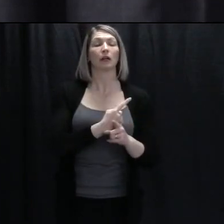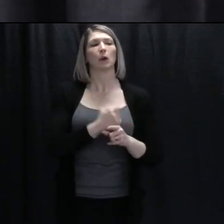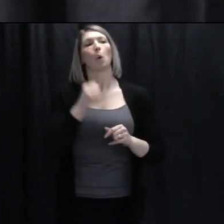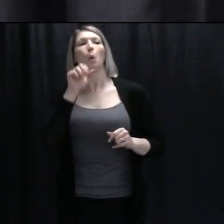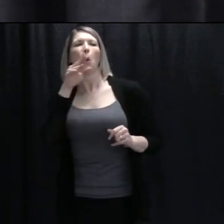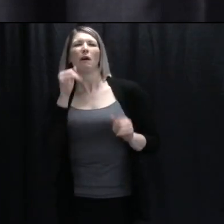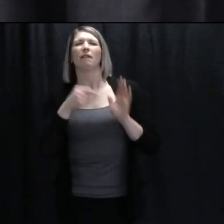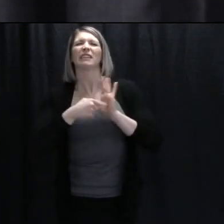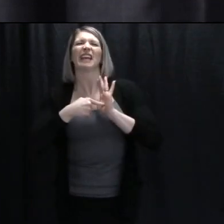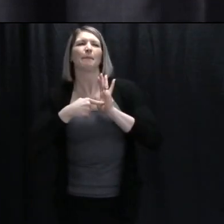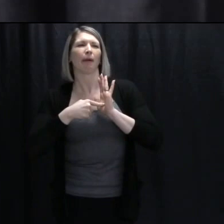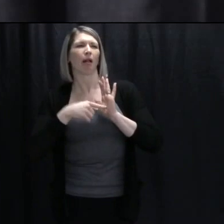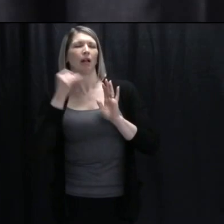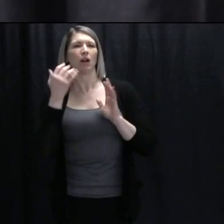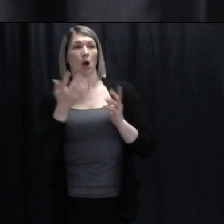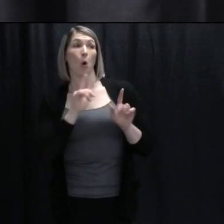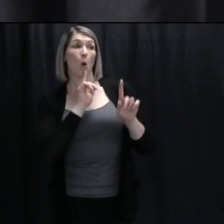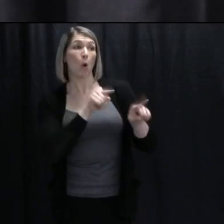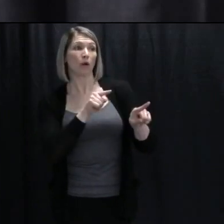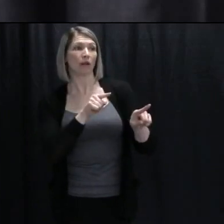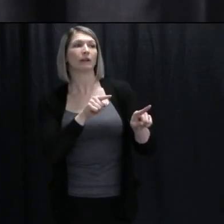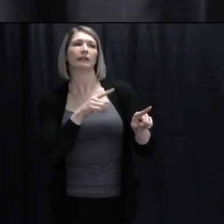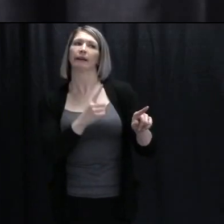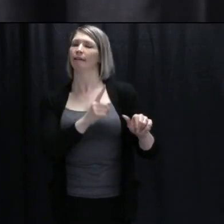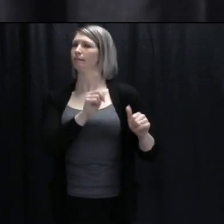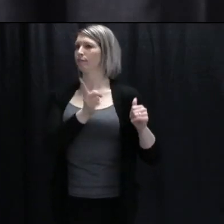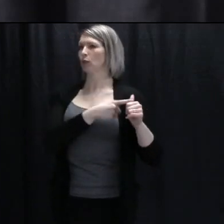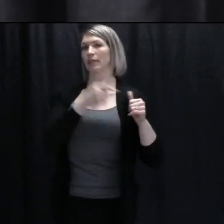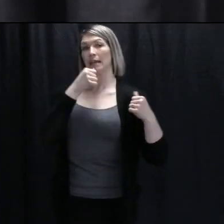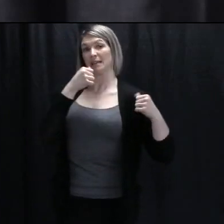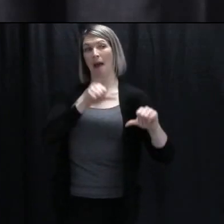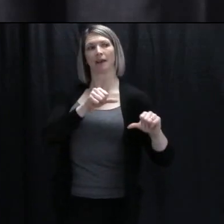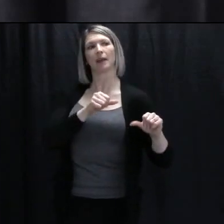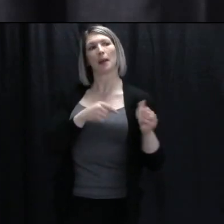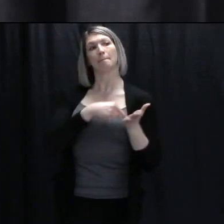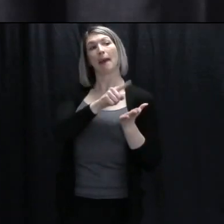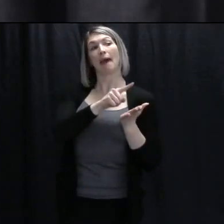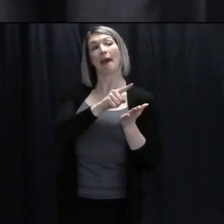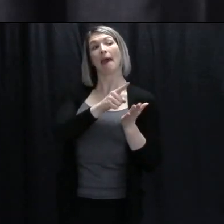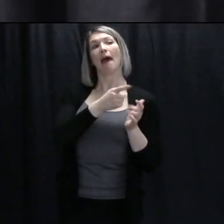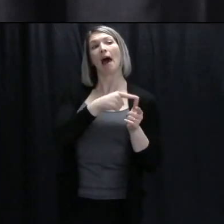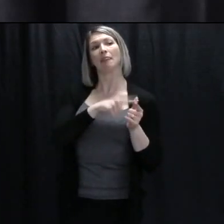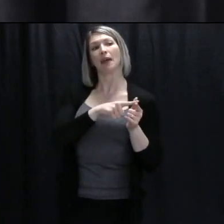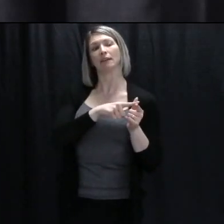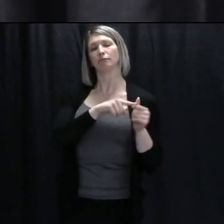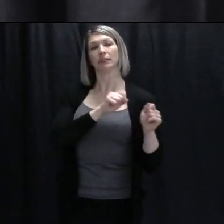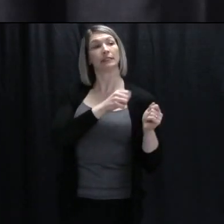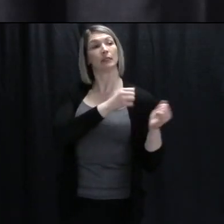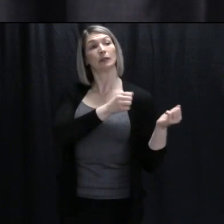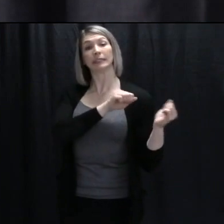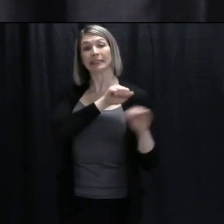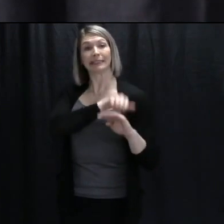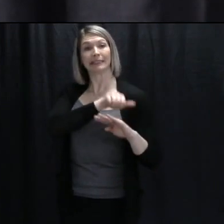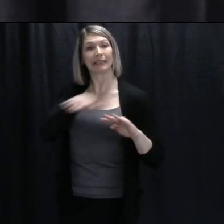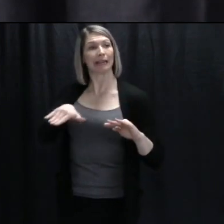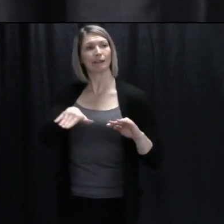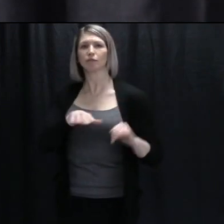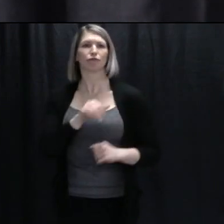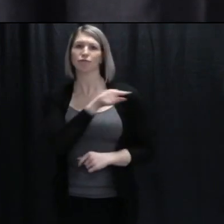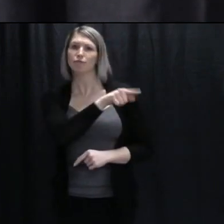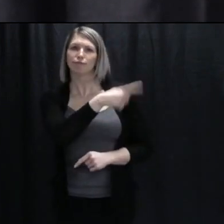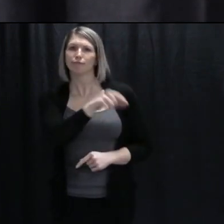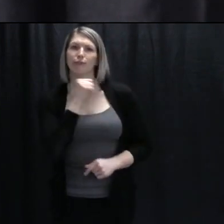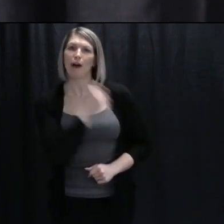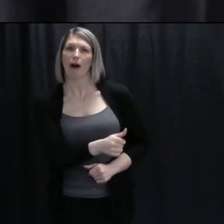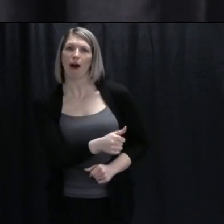and then the order never materializes. And Minister Haidu and the federal government have been very frustrated by this. They